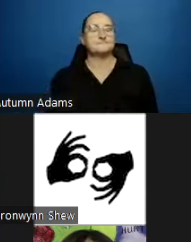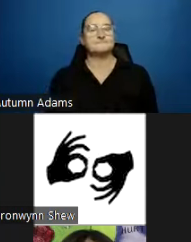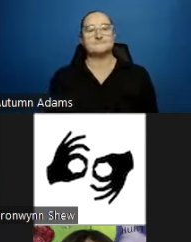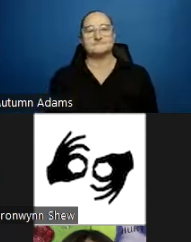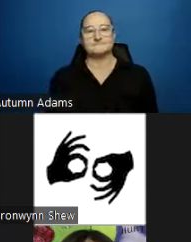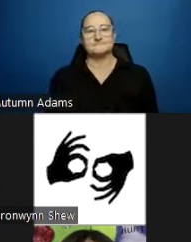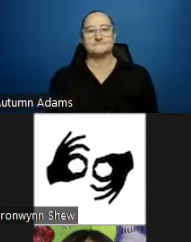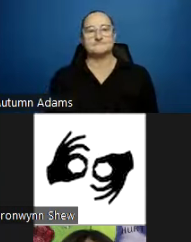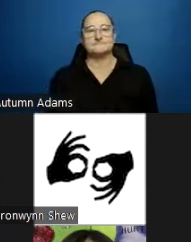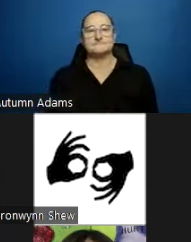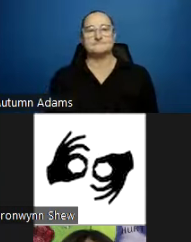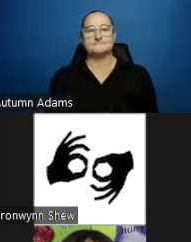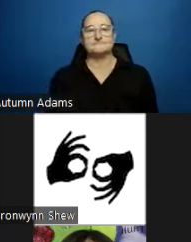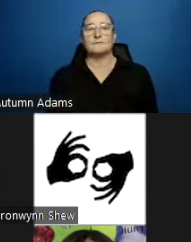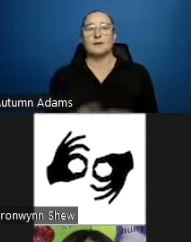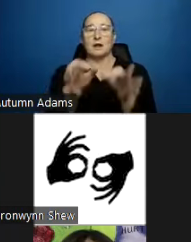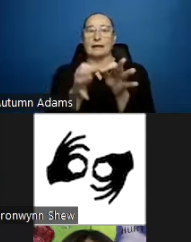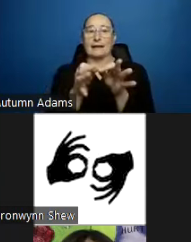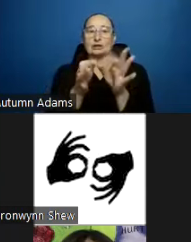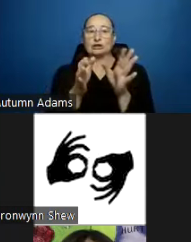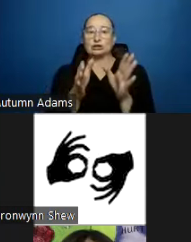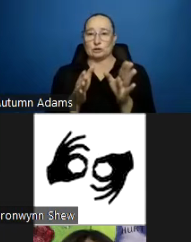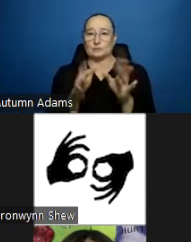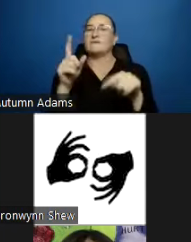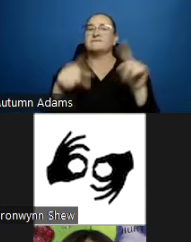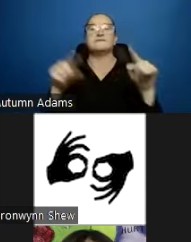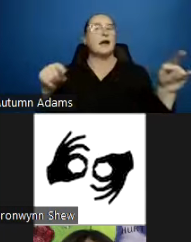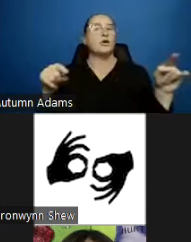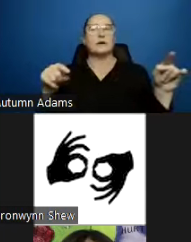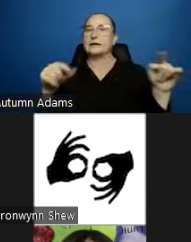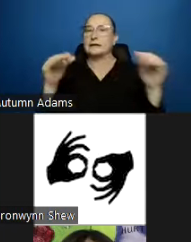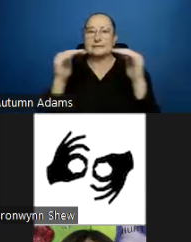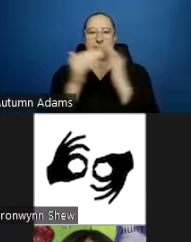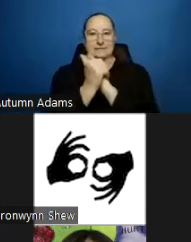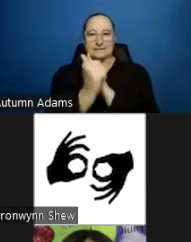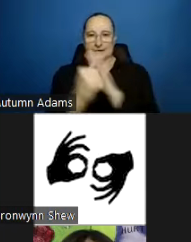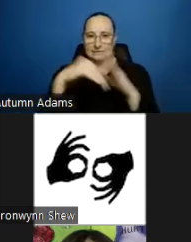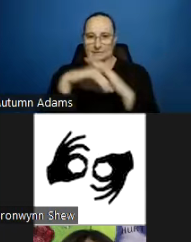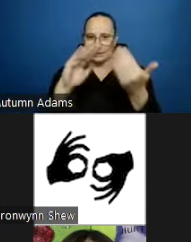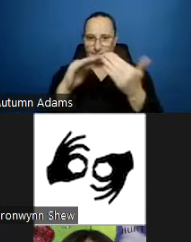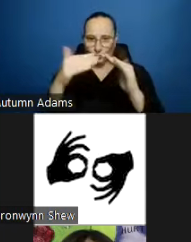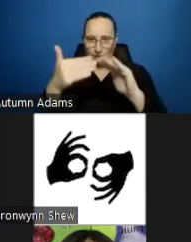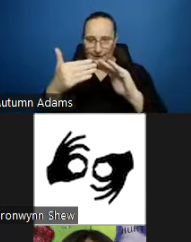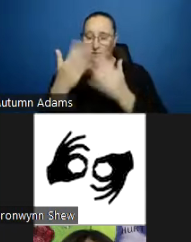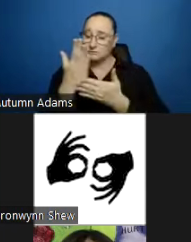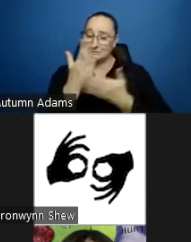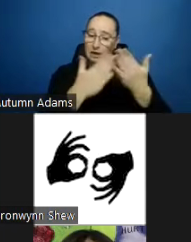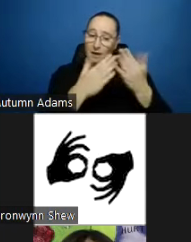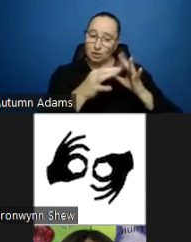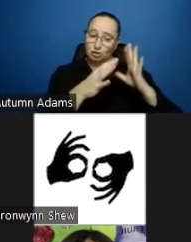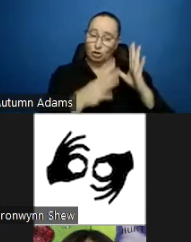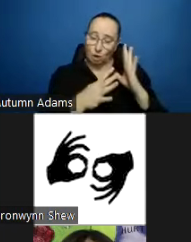Okay, so interpreters have various levels of skills within the community. So some interpreters